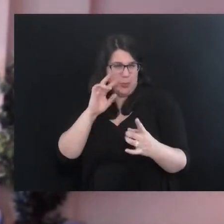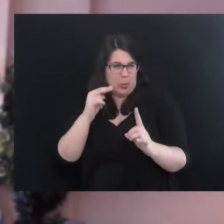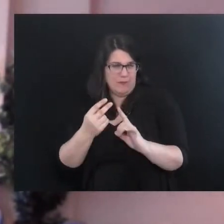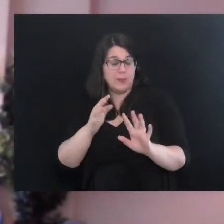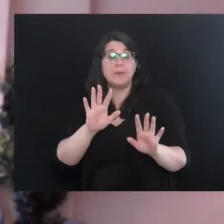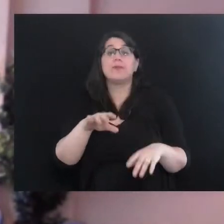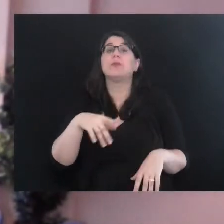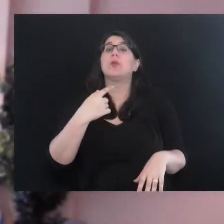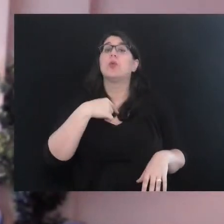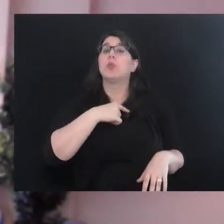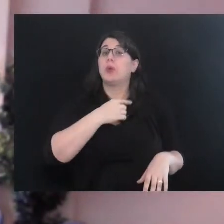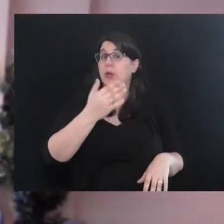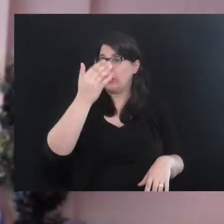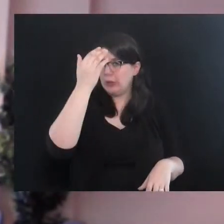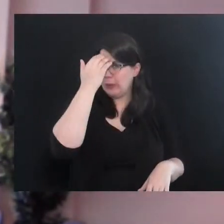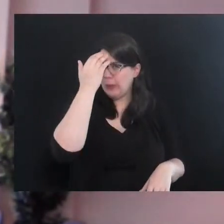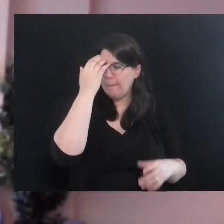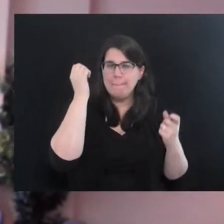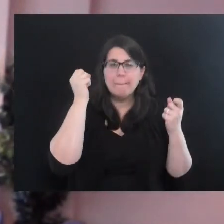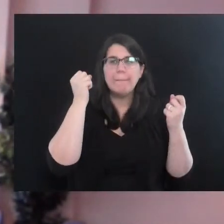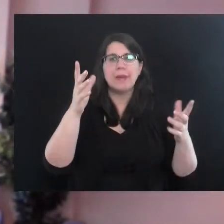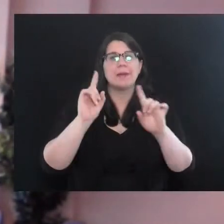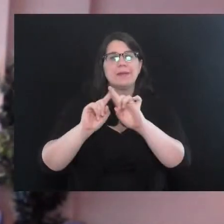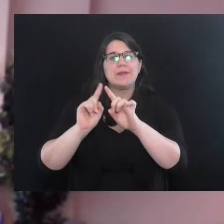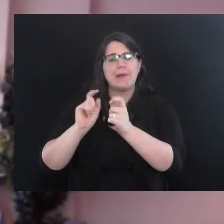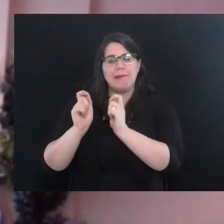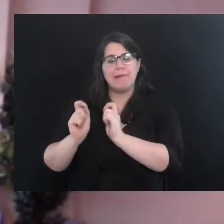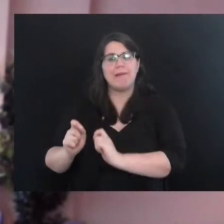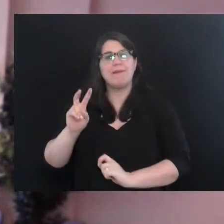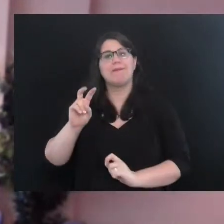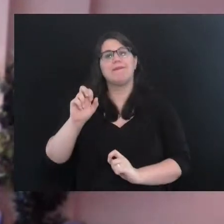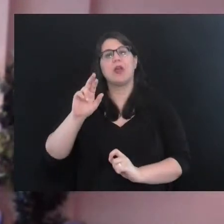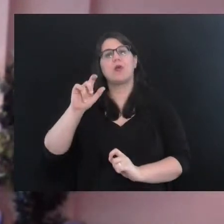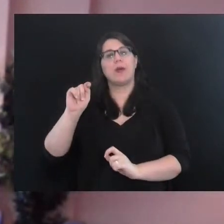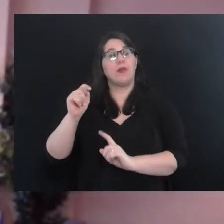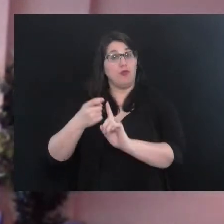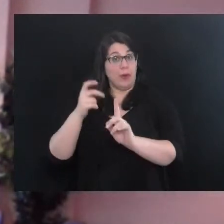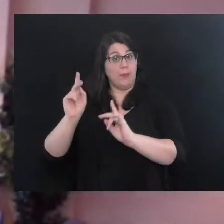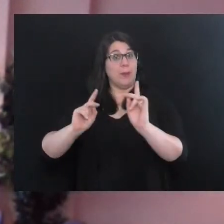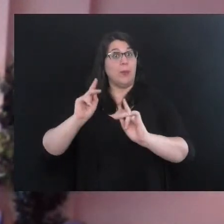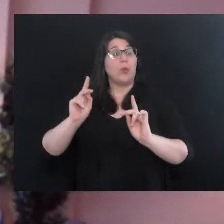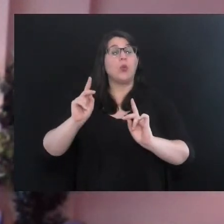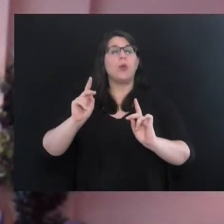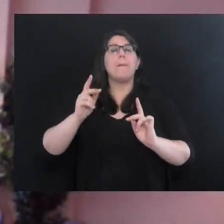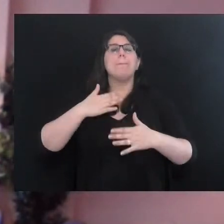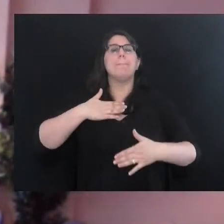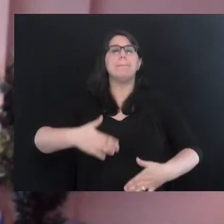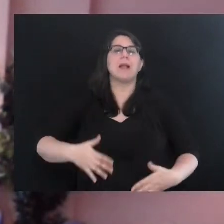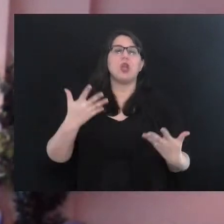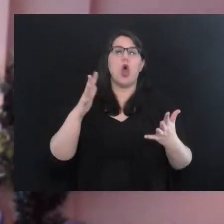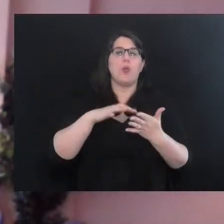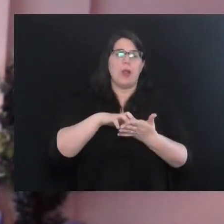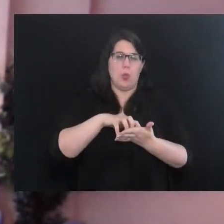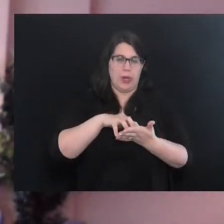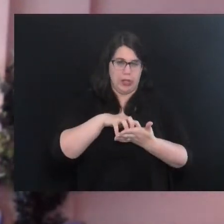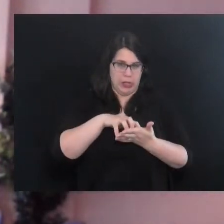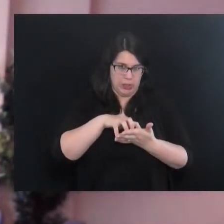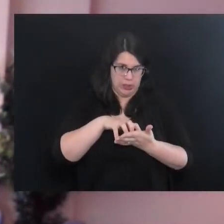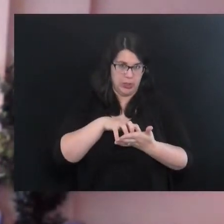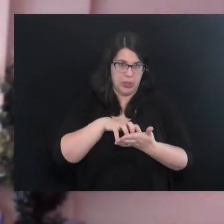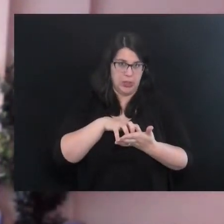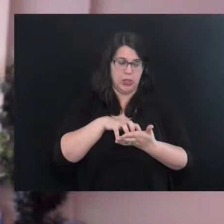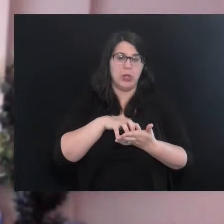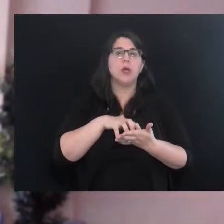that many of these variants are coming from people who are immunocompromised and who are